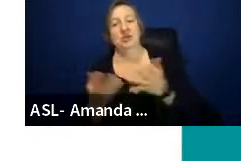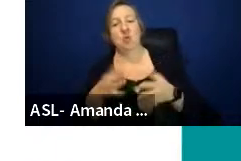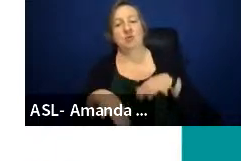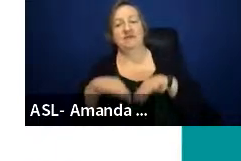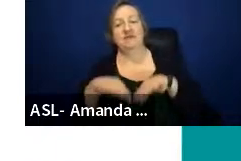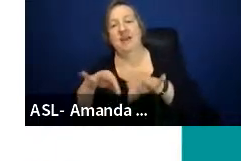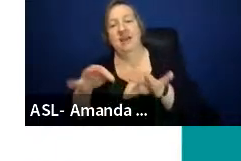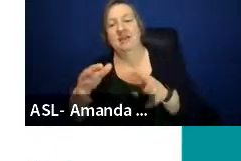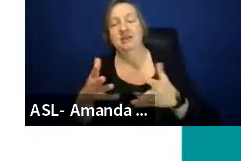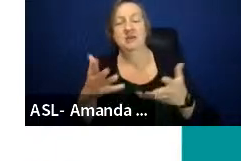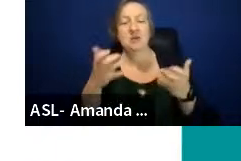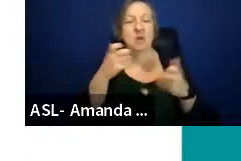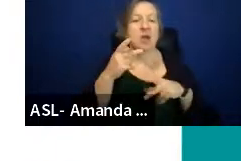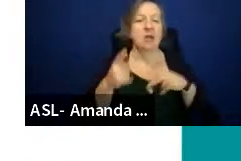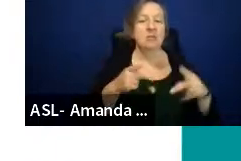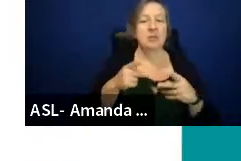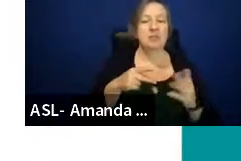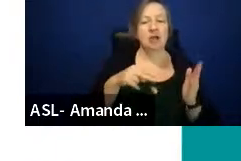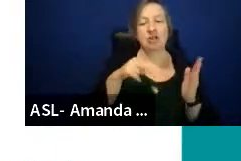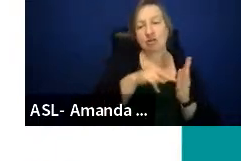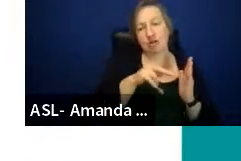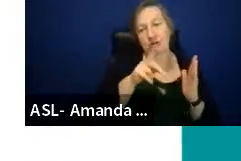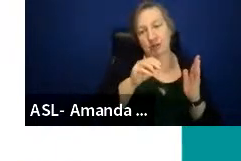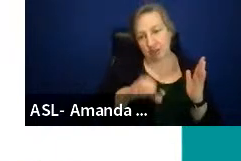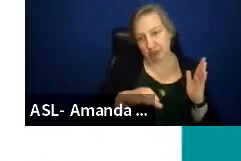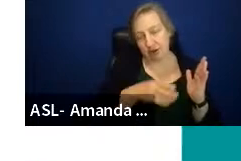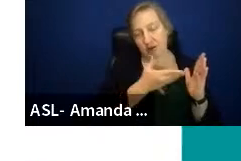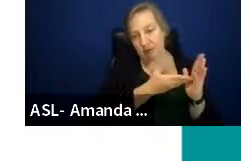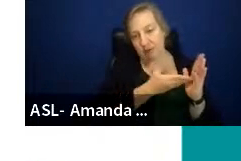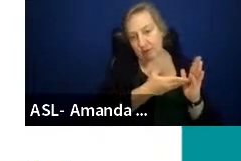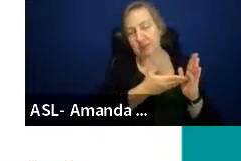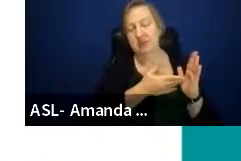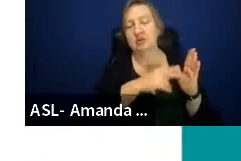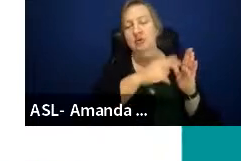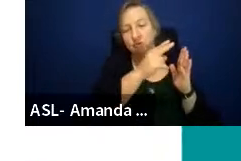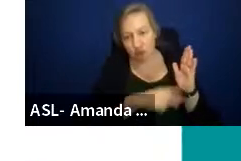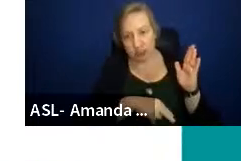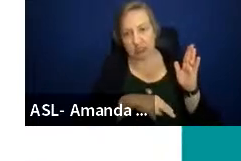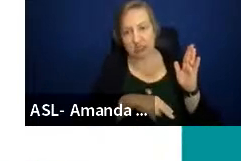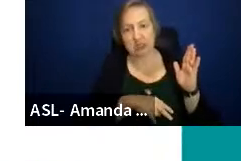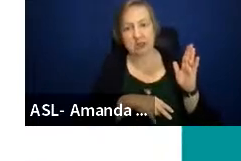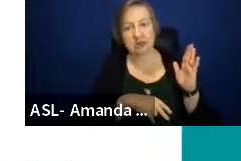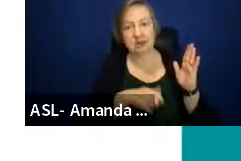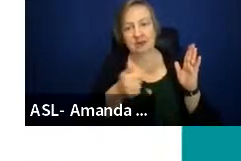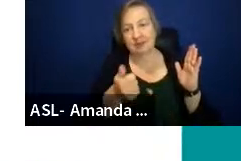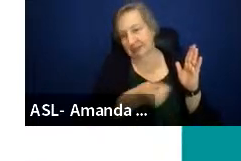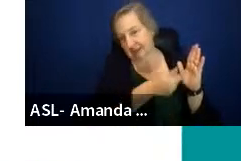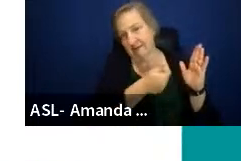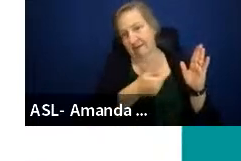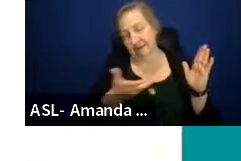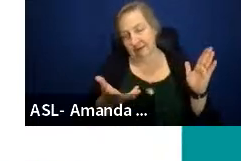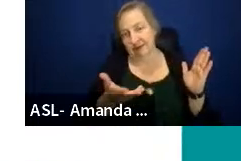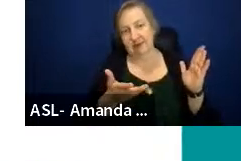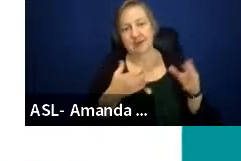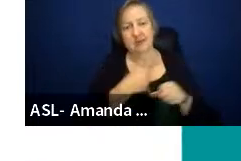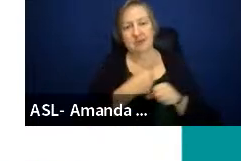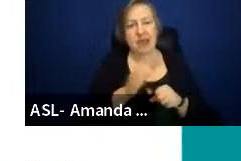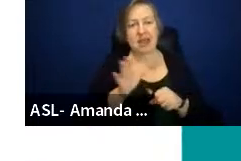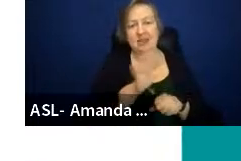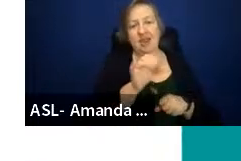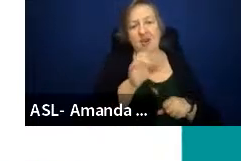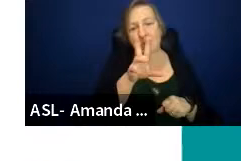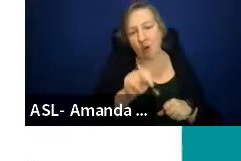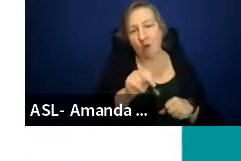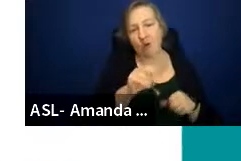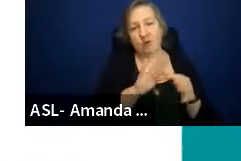looking for people to go to the document and to read it for themselves and to make their own